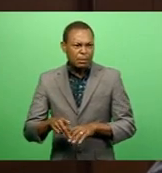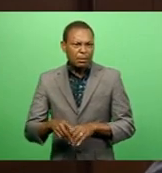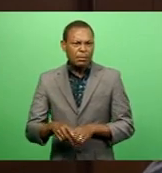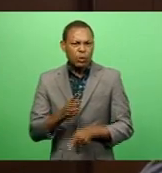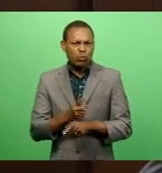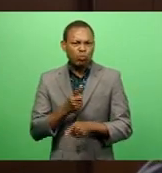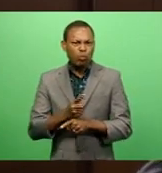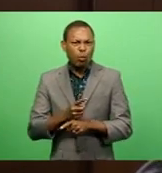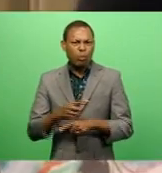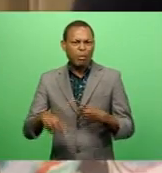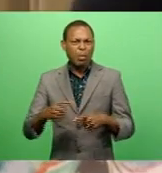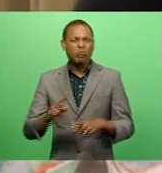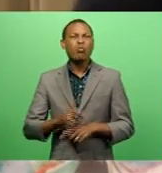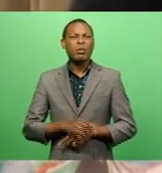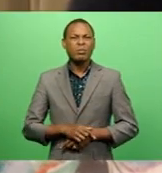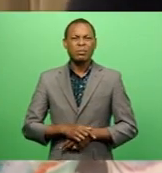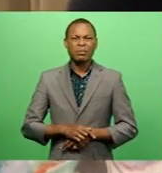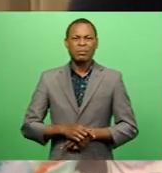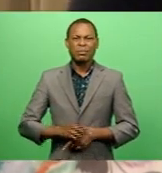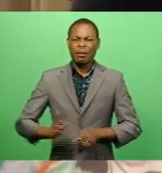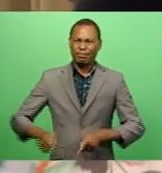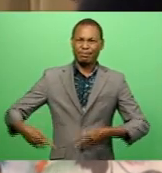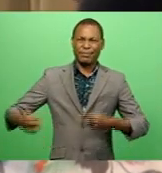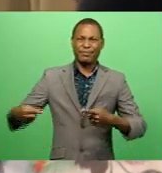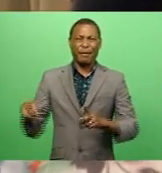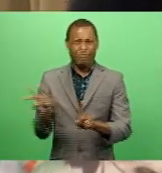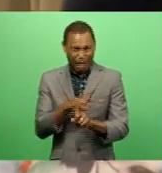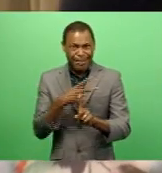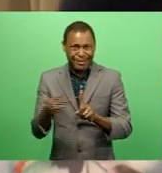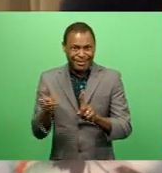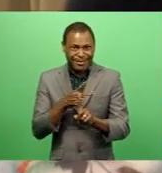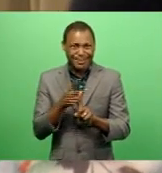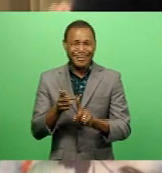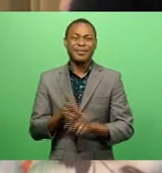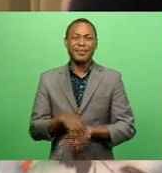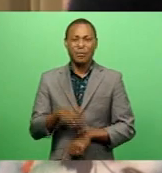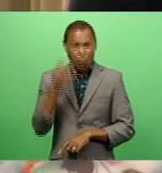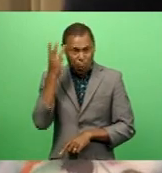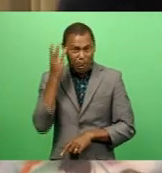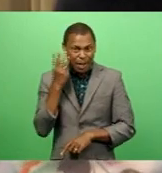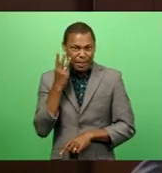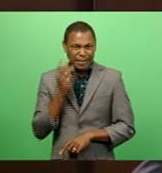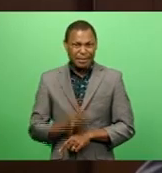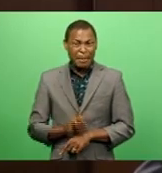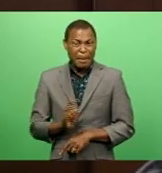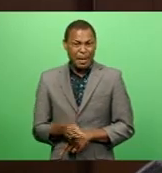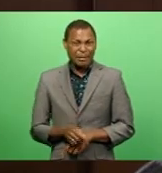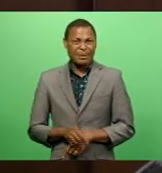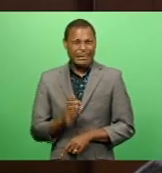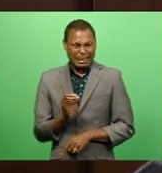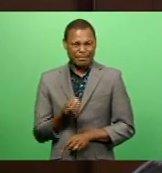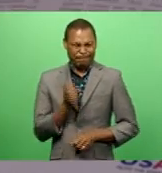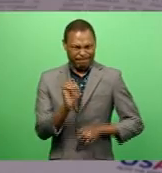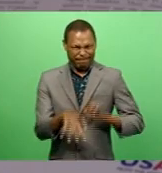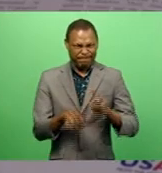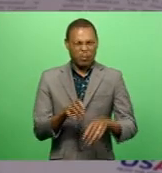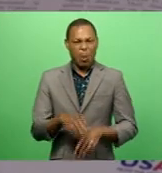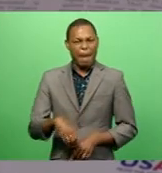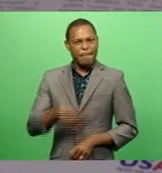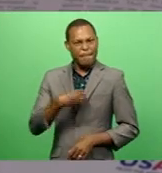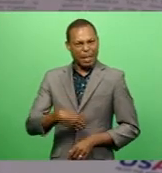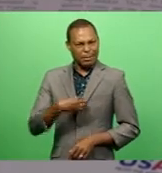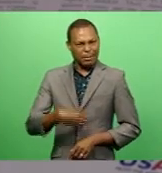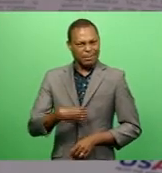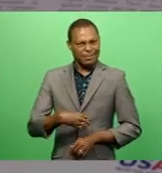against women and violence against women. But then in some contributions, there is personal attacks against women. Minister